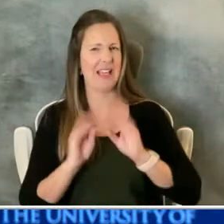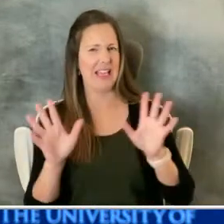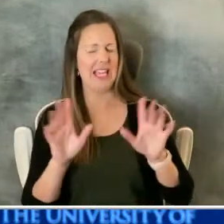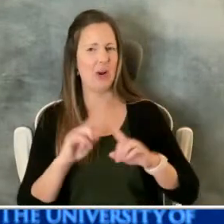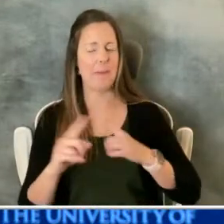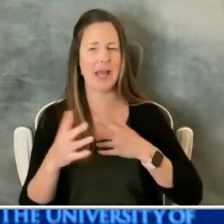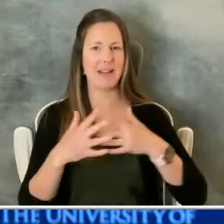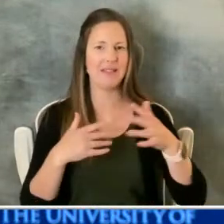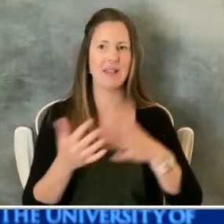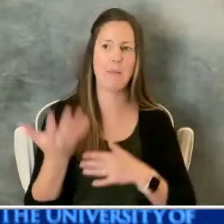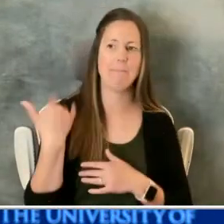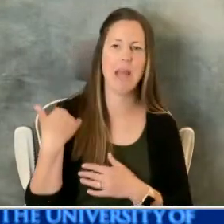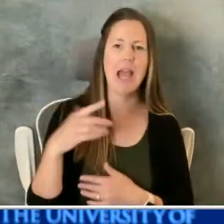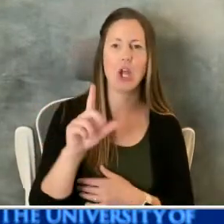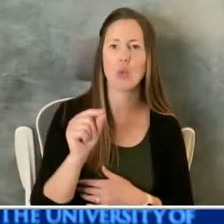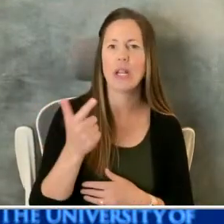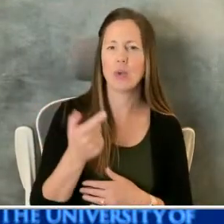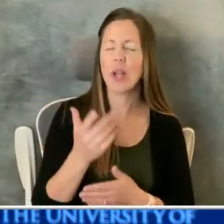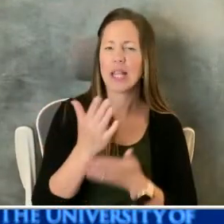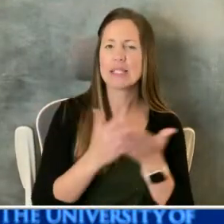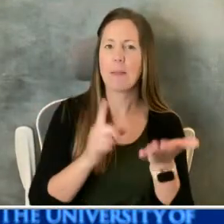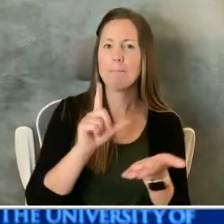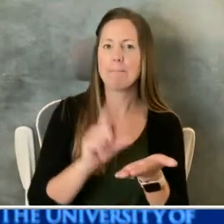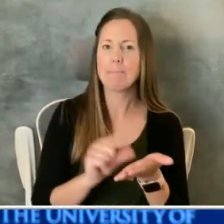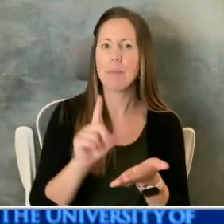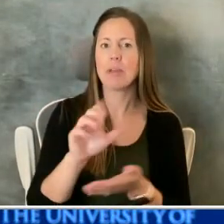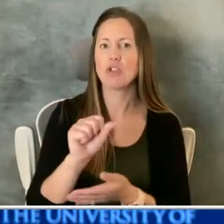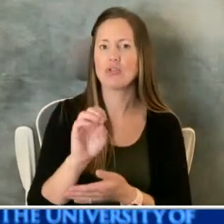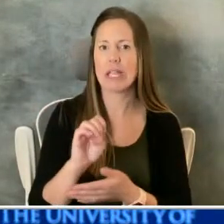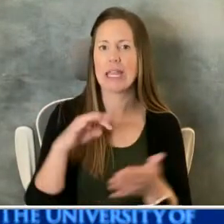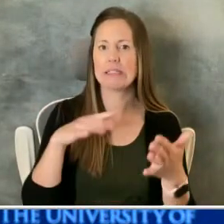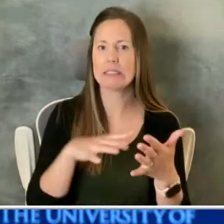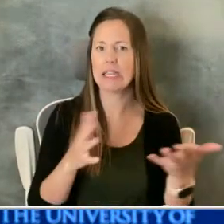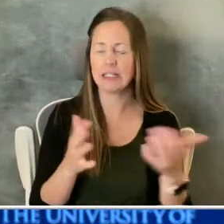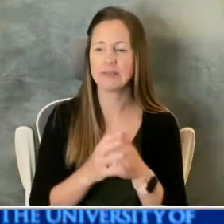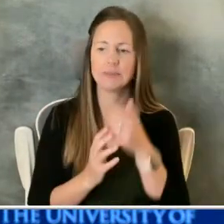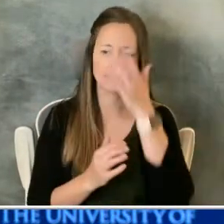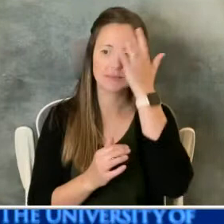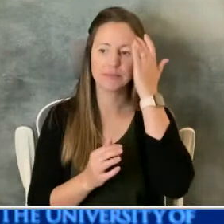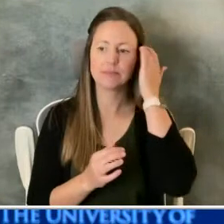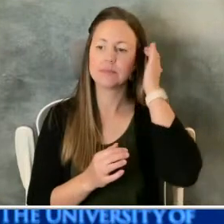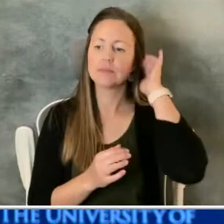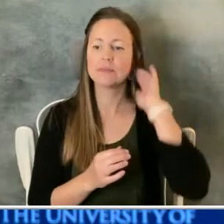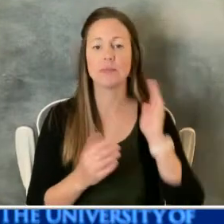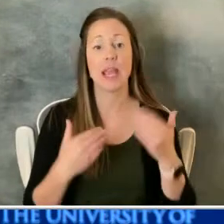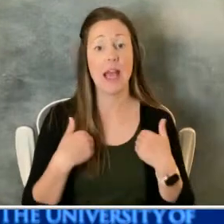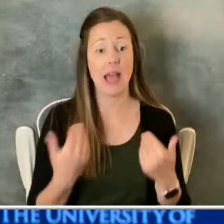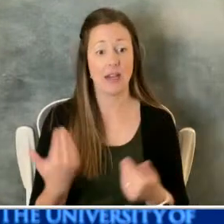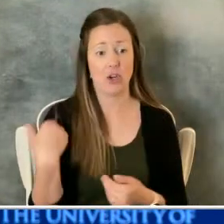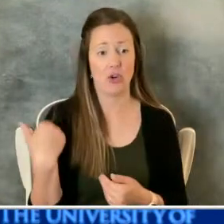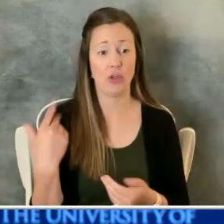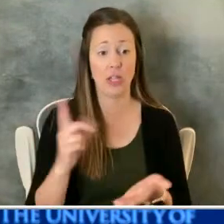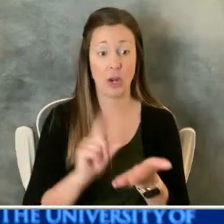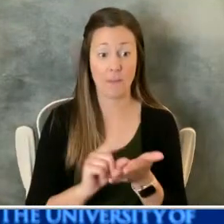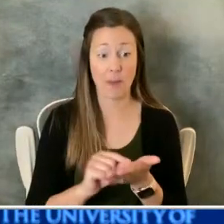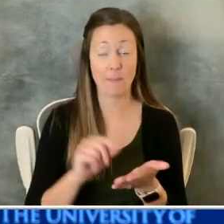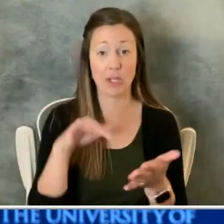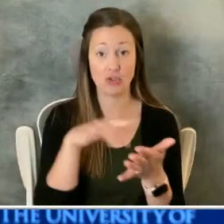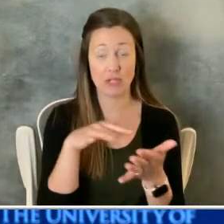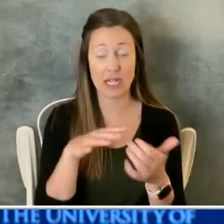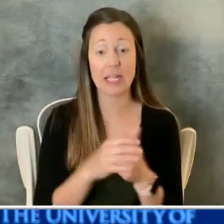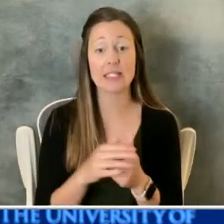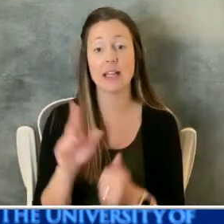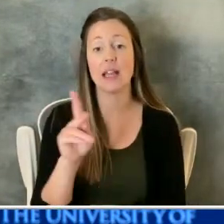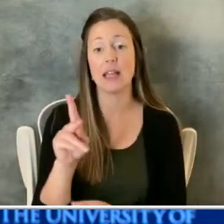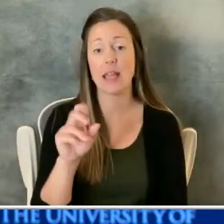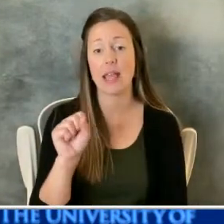there have been published case studies. There was an earlier published case study this year, case series in